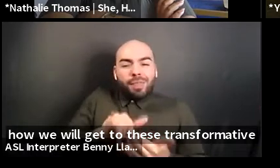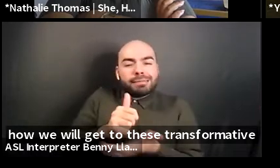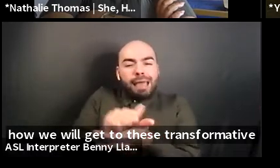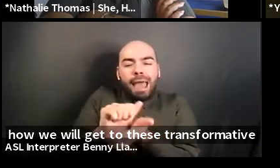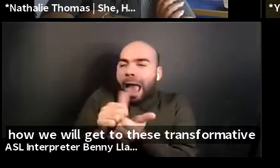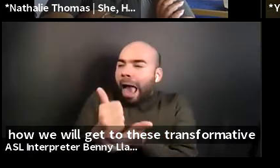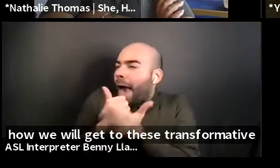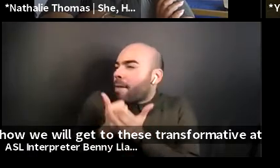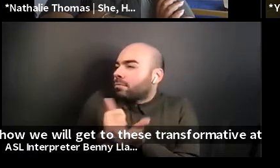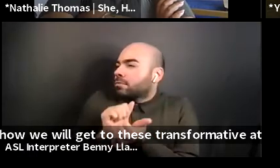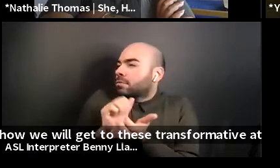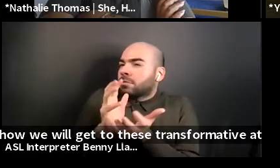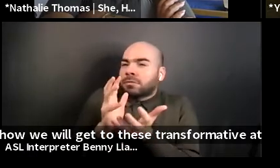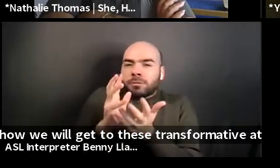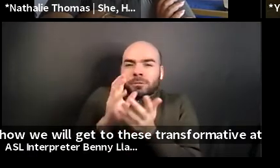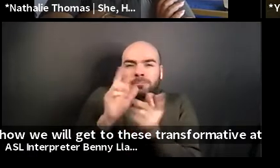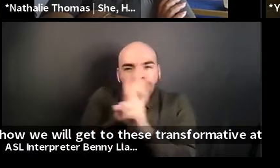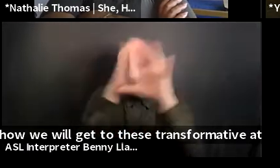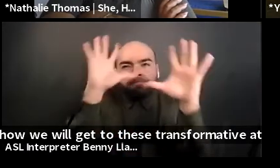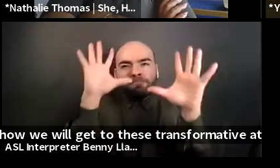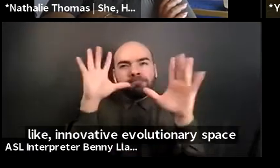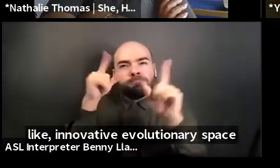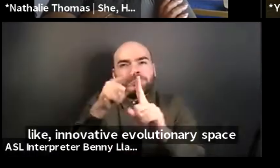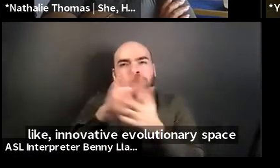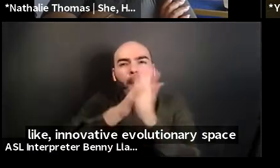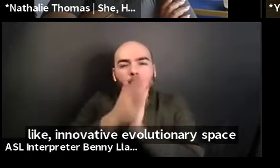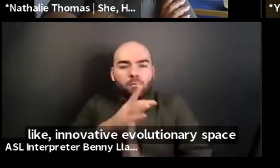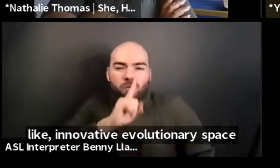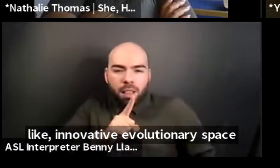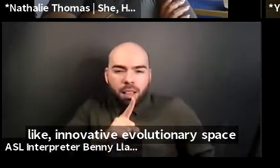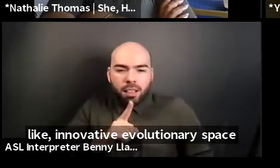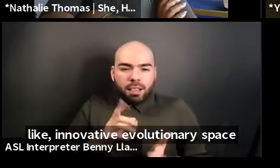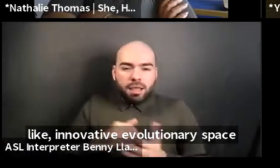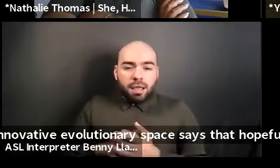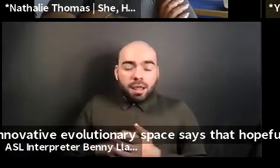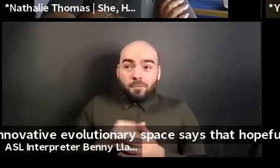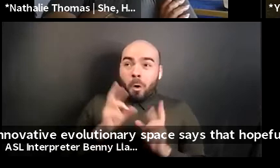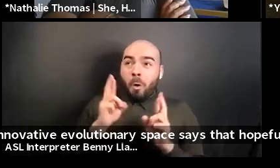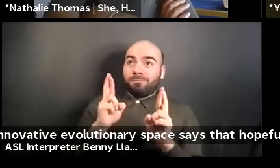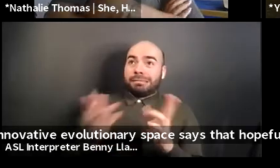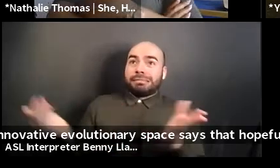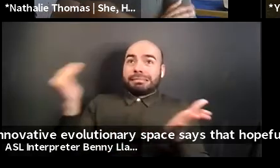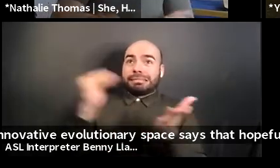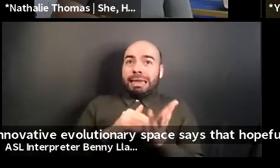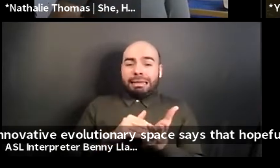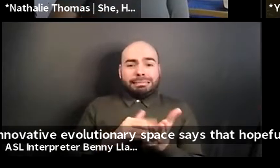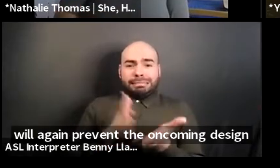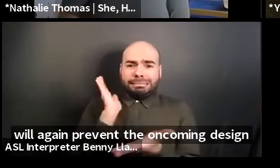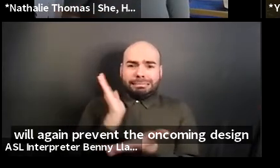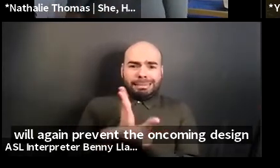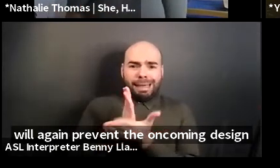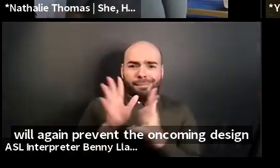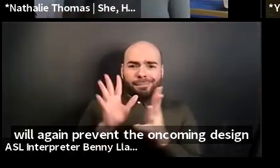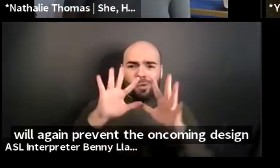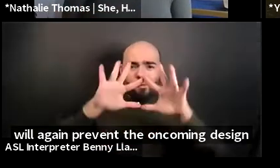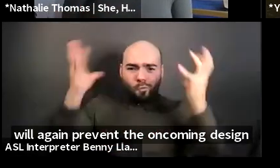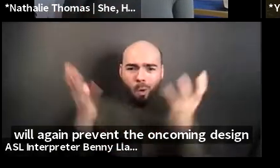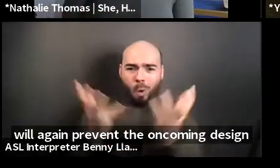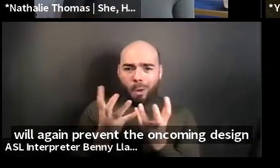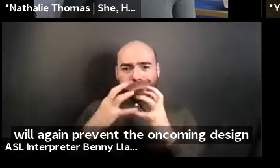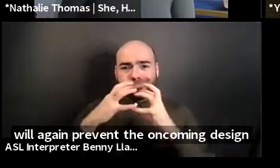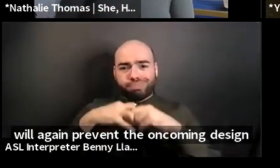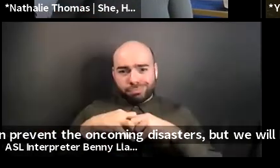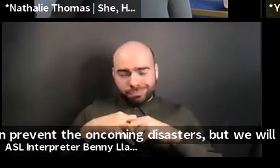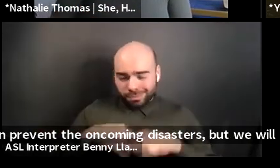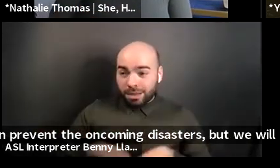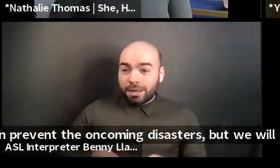innovative, evolutionary spaces that hopefully will, again, prevent the oncoming disasters that we will